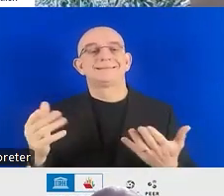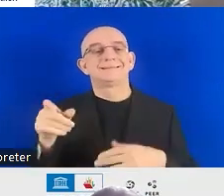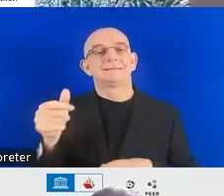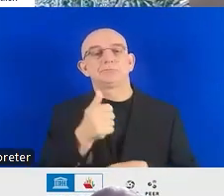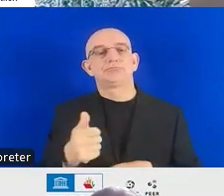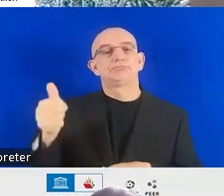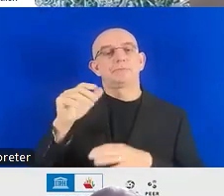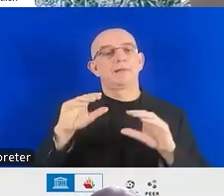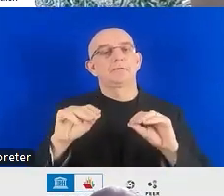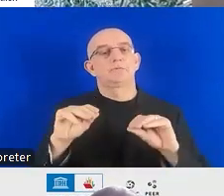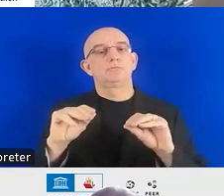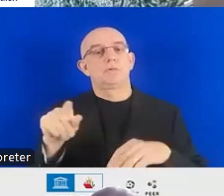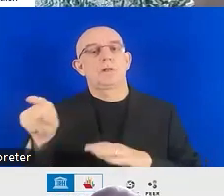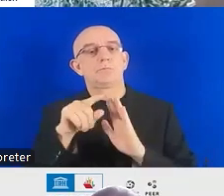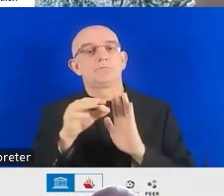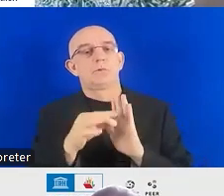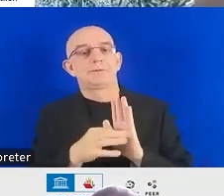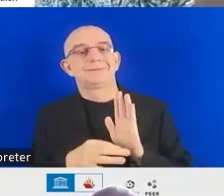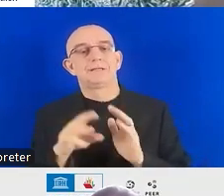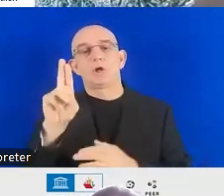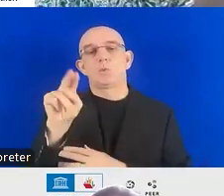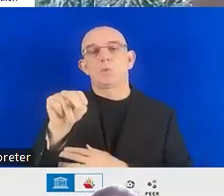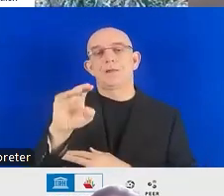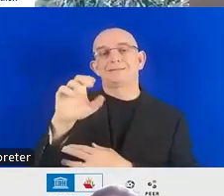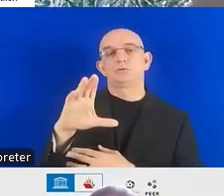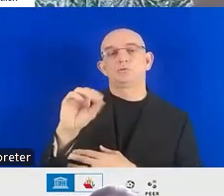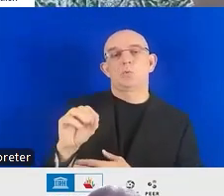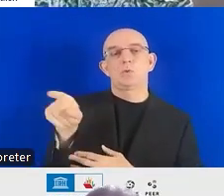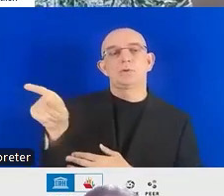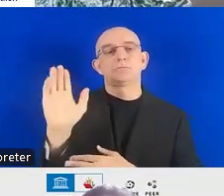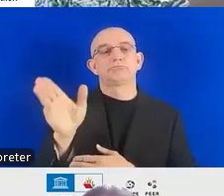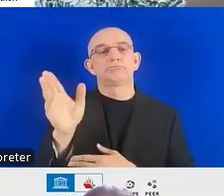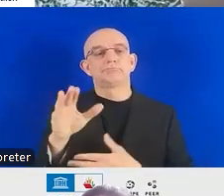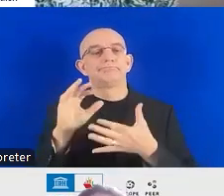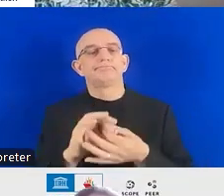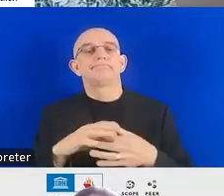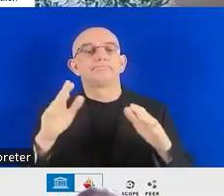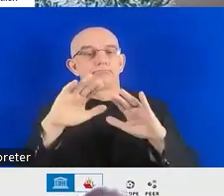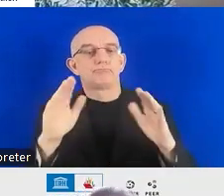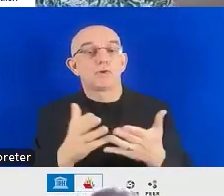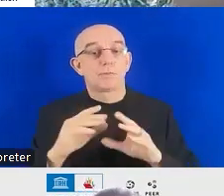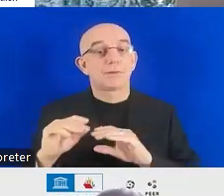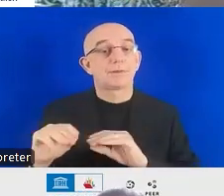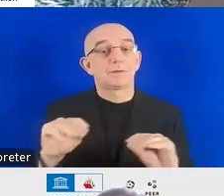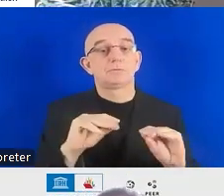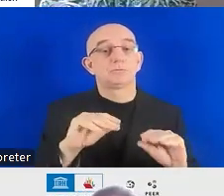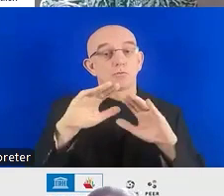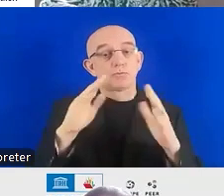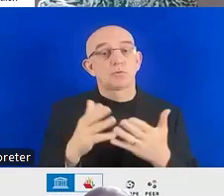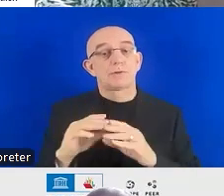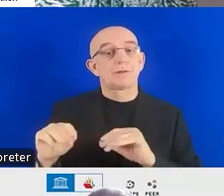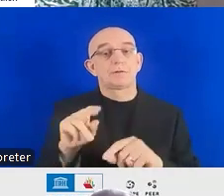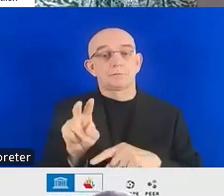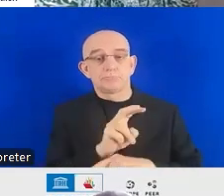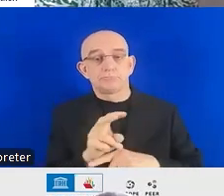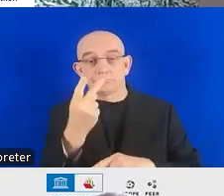on Leadership in Education. Hi, Anna. I'm going to pass the mic to you. Hi, Claire, and thanks a lot